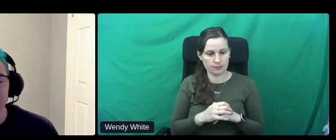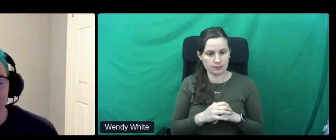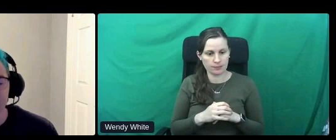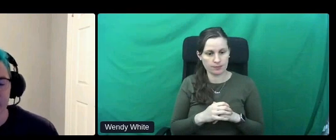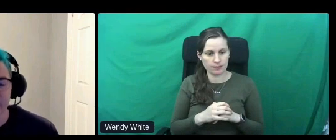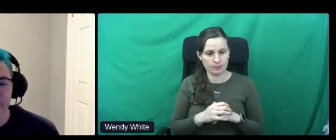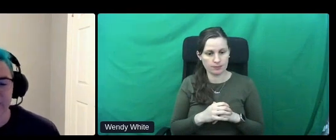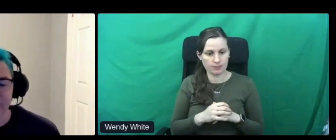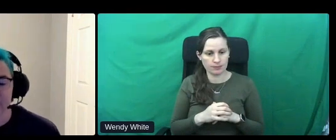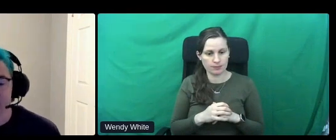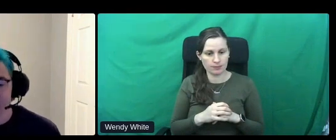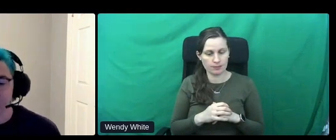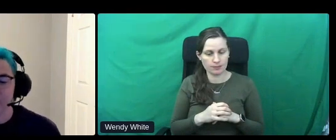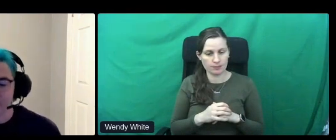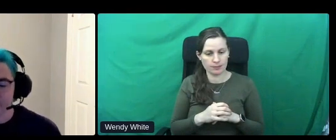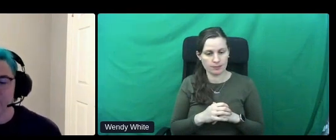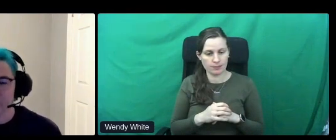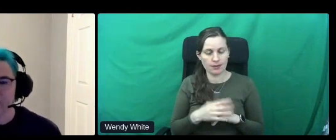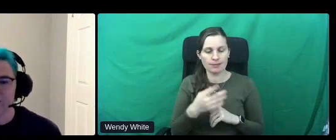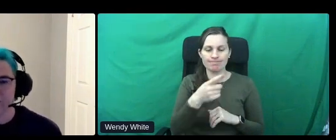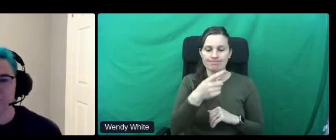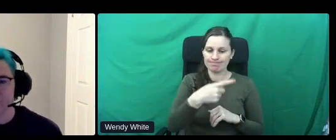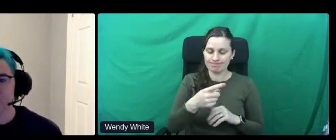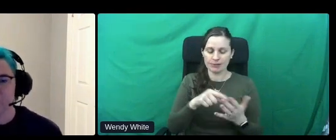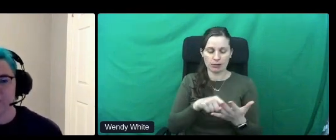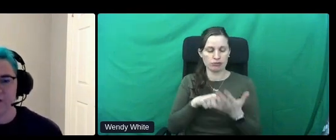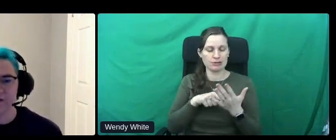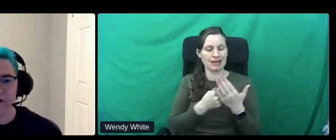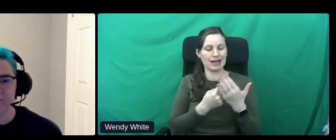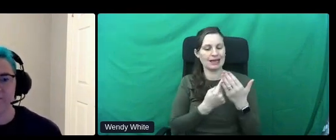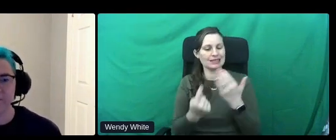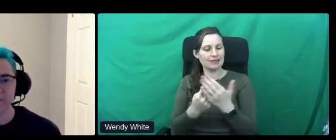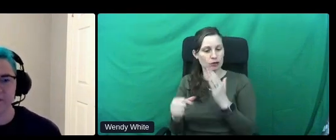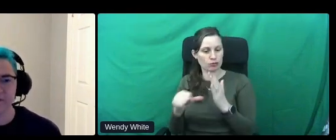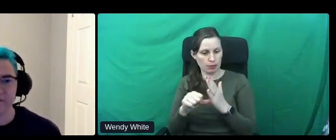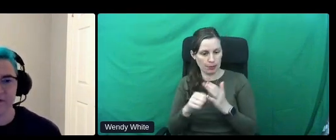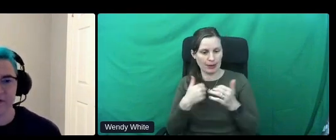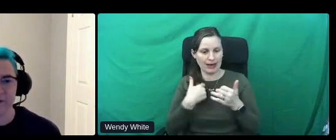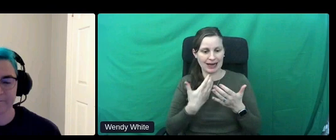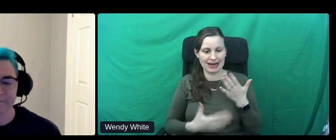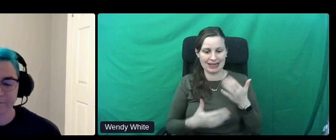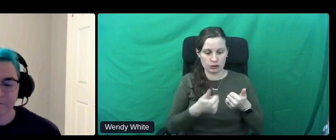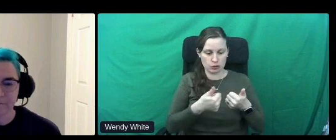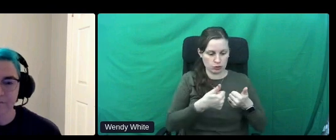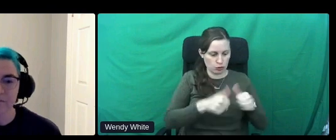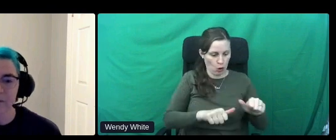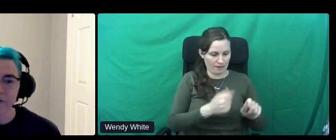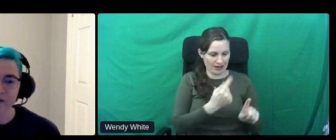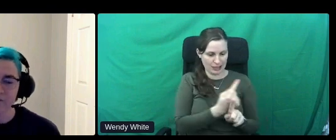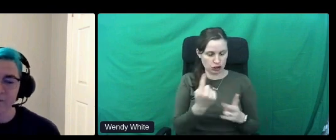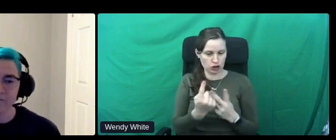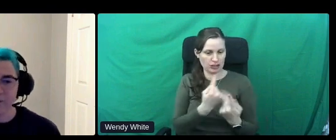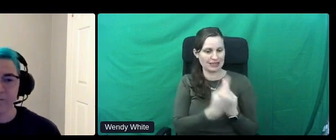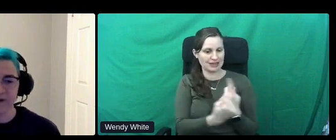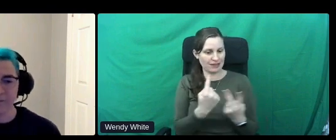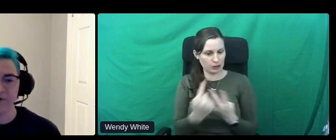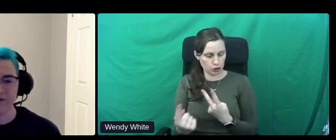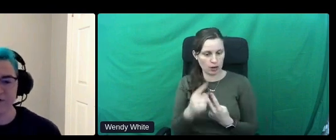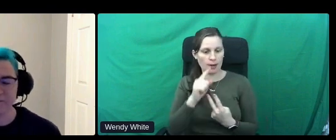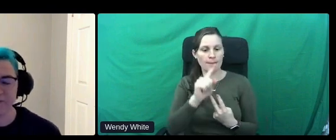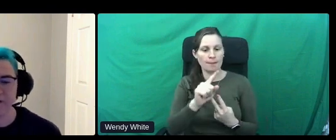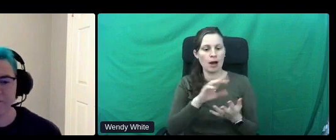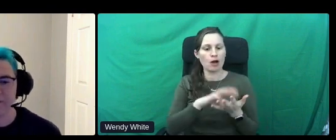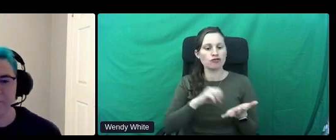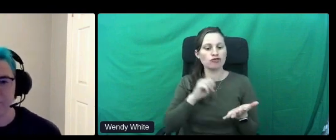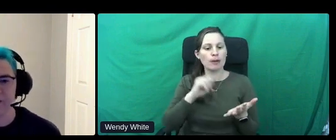So these presented individual problems, and that we had to solve each one of these types of traversal individually. But that removed one button